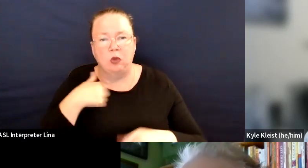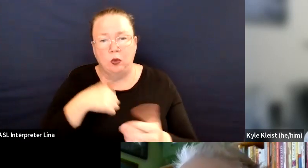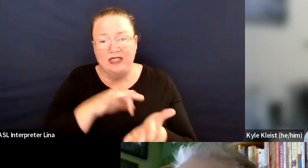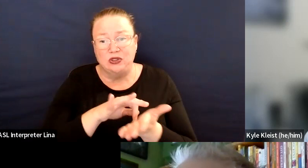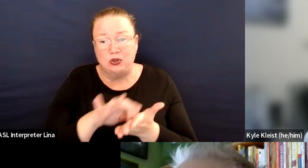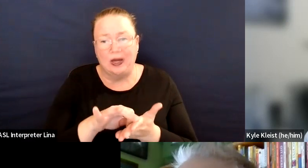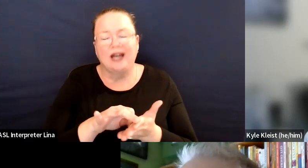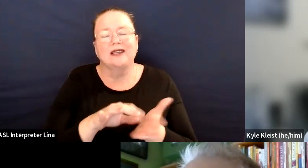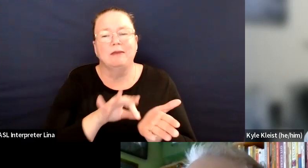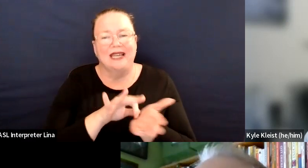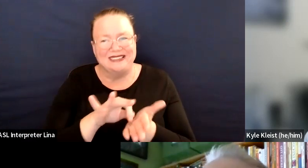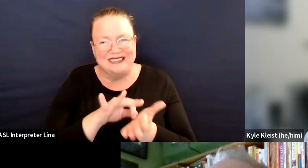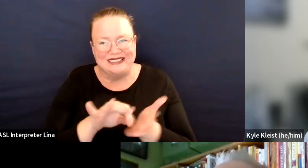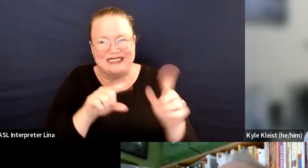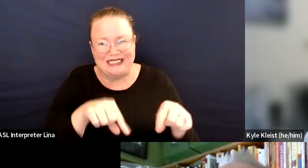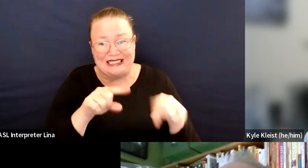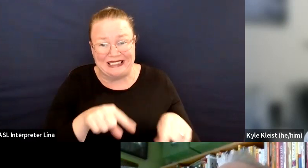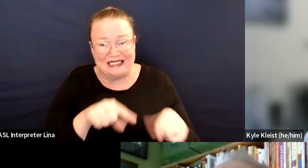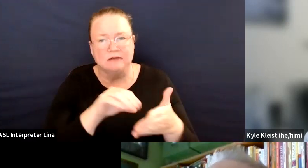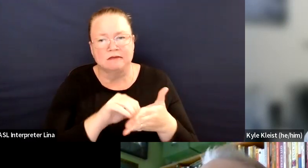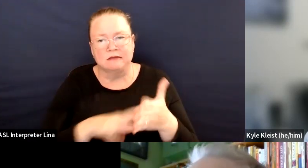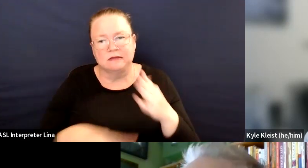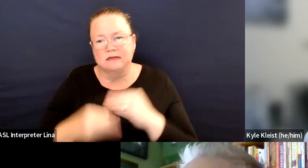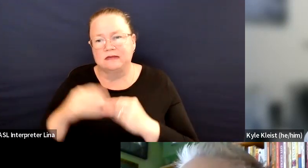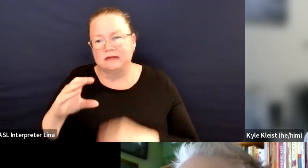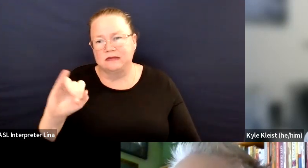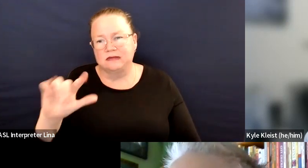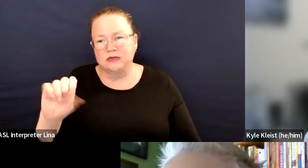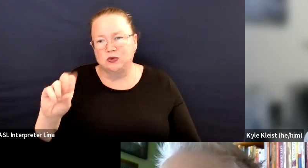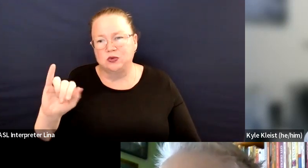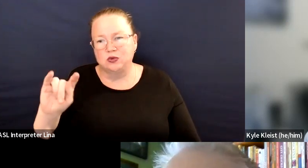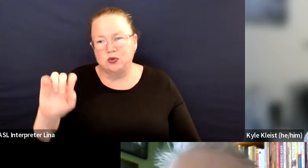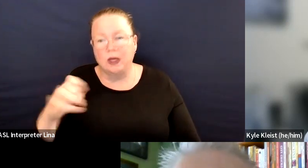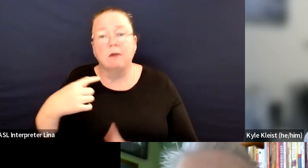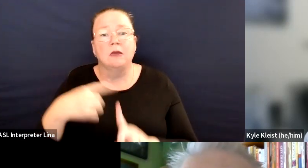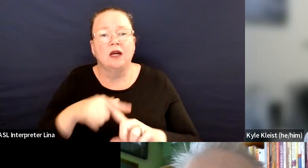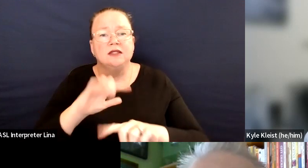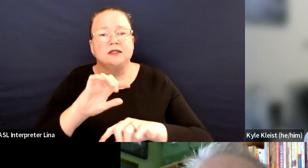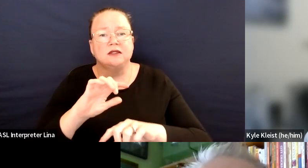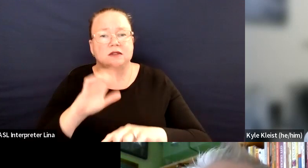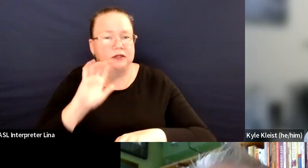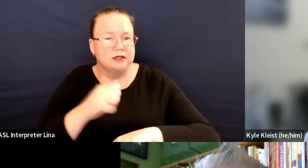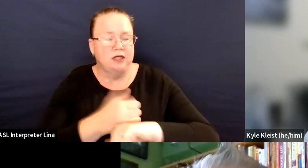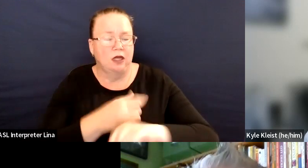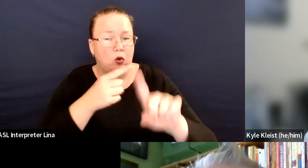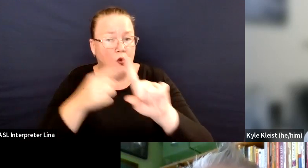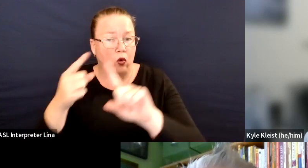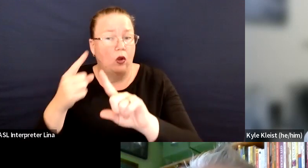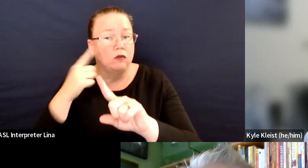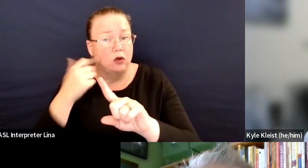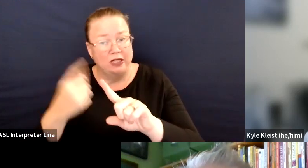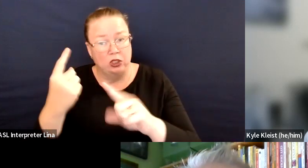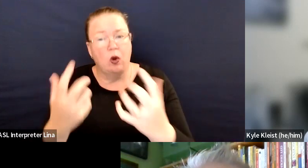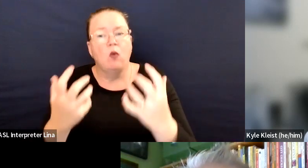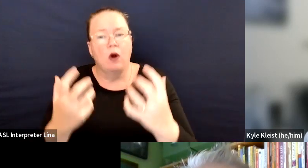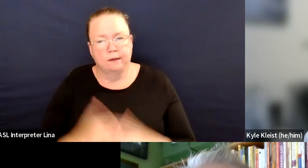taking attendance and inputting in CIL suite. We also will set up goals for those who are